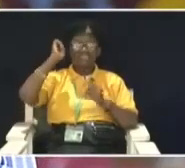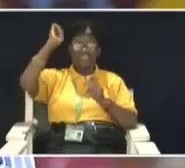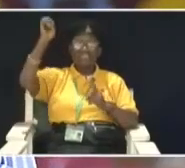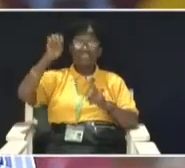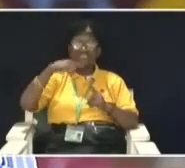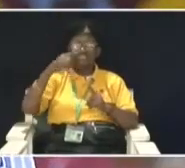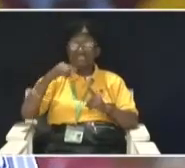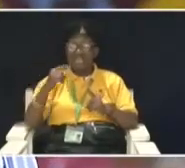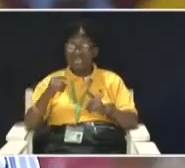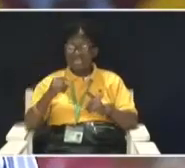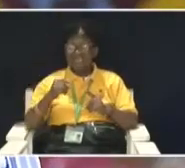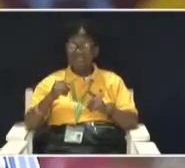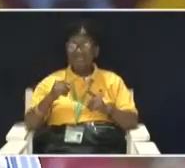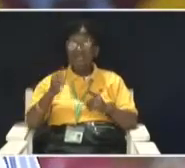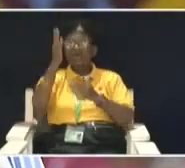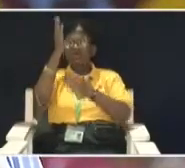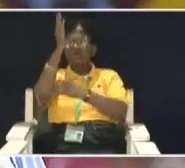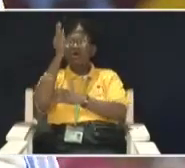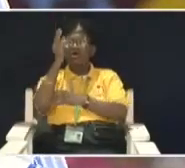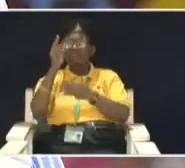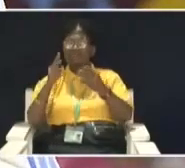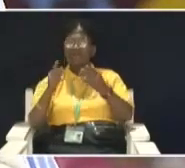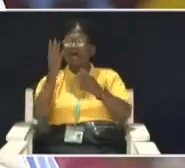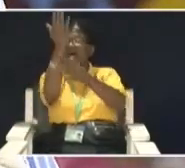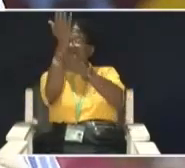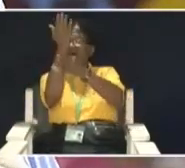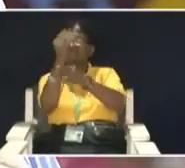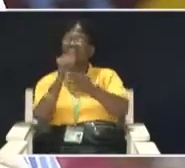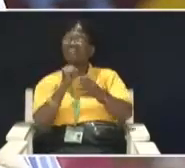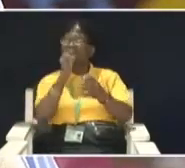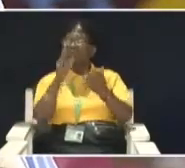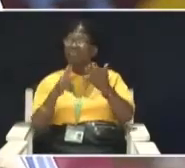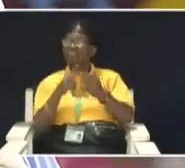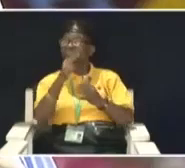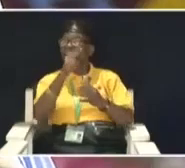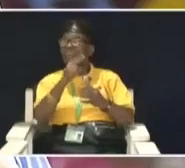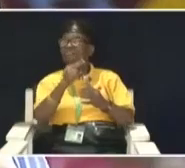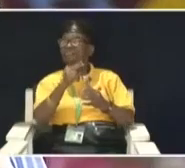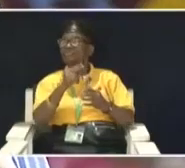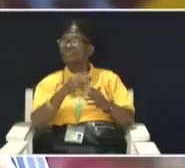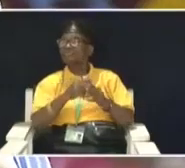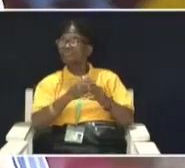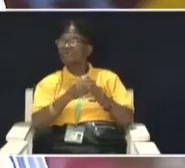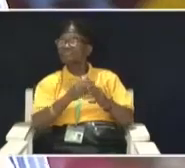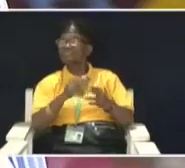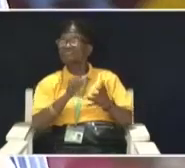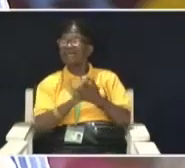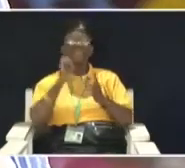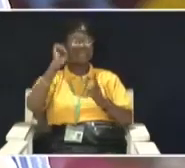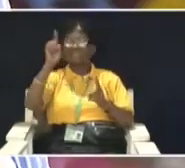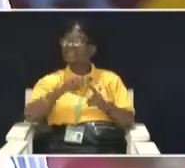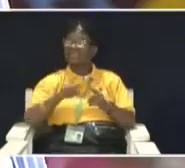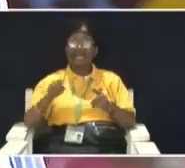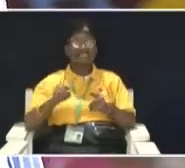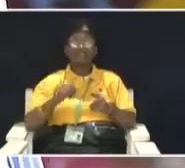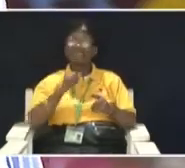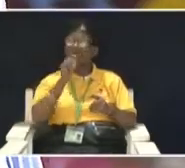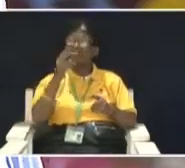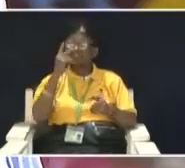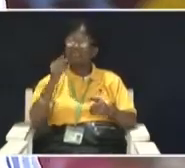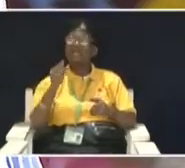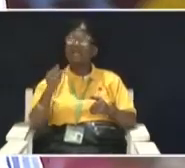God's hand is not shorting that he cannot see. His ears are not heavy that he cannot hear. But your sin,